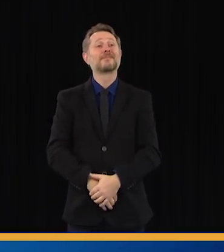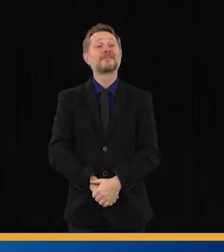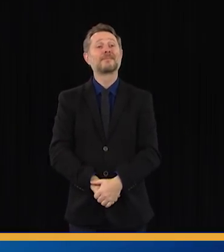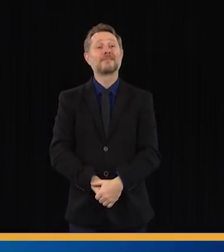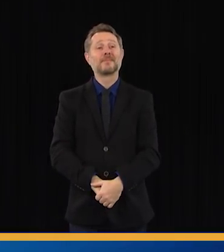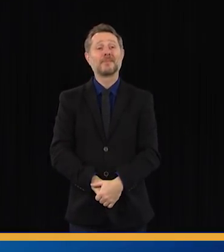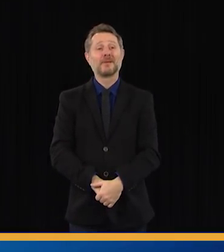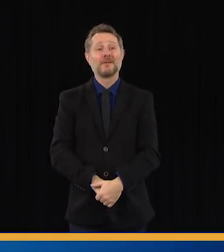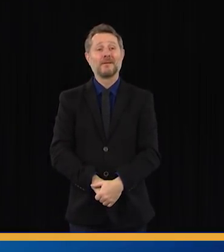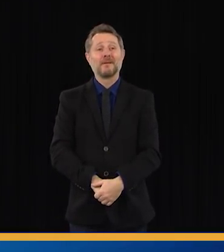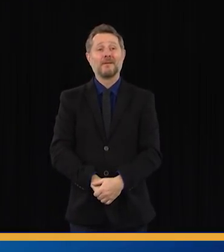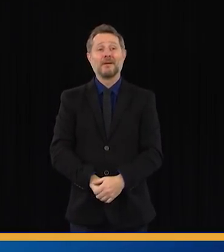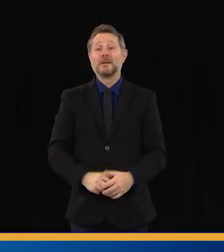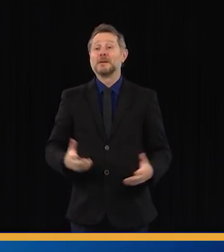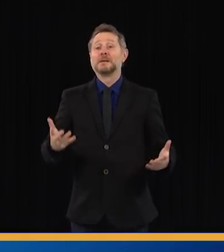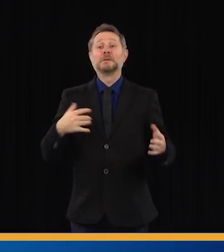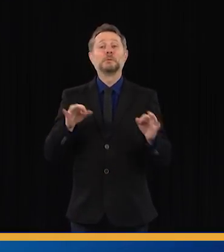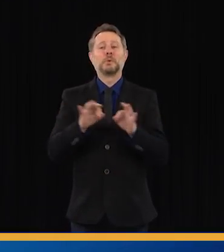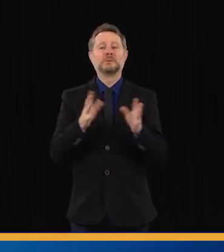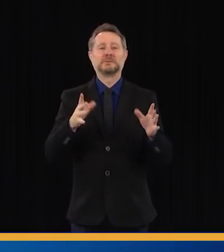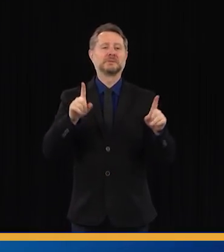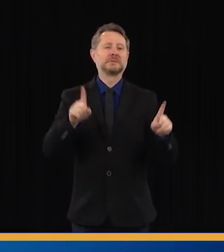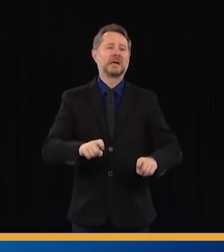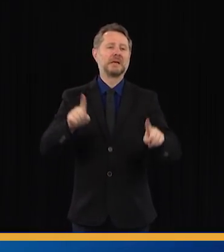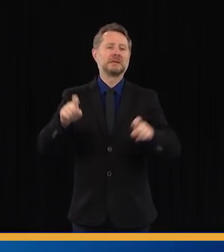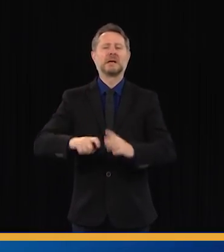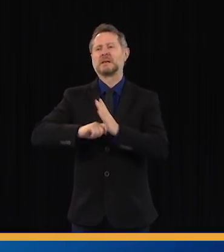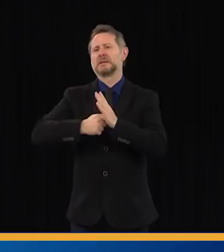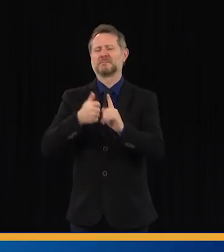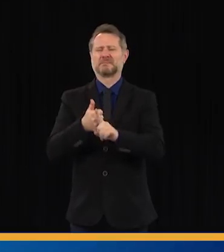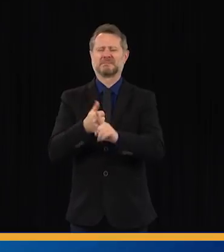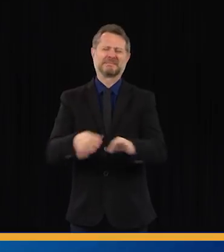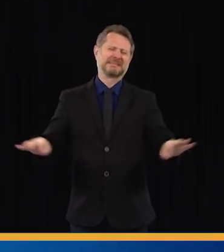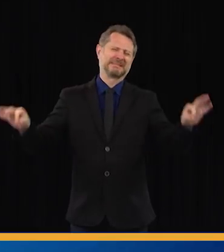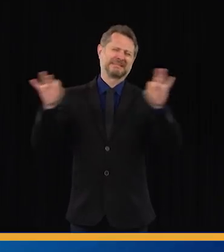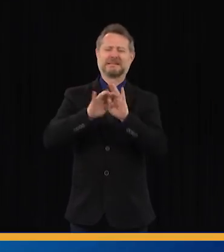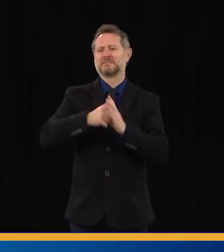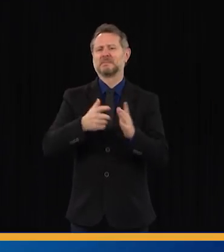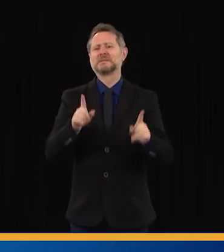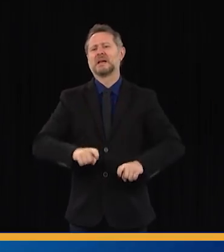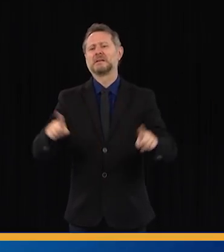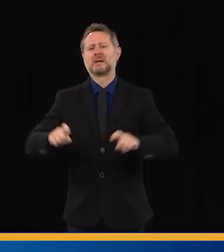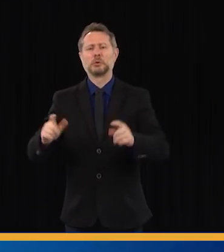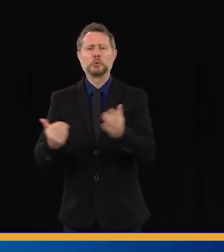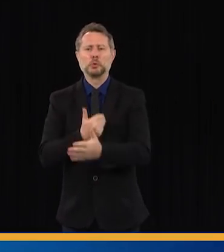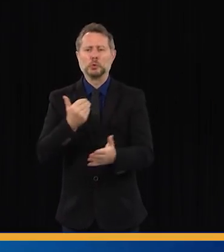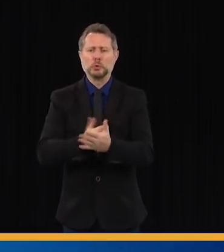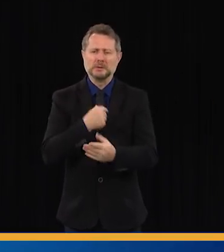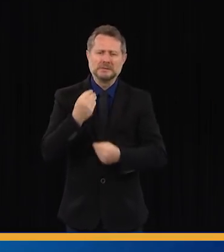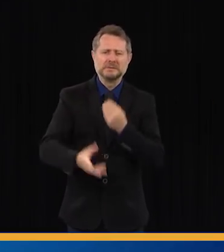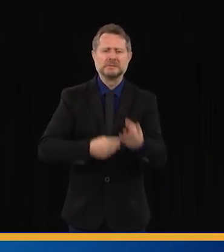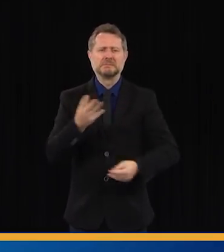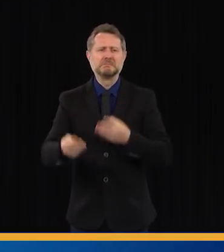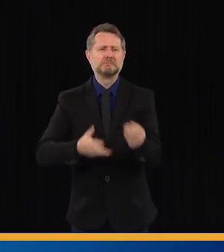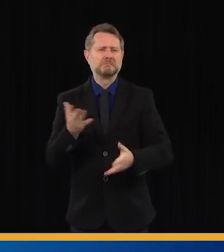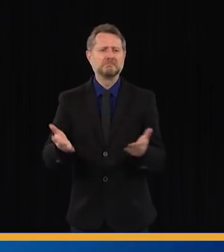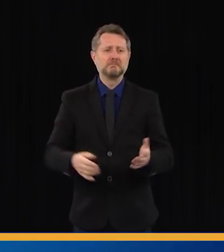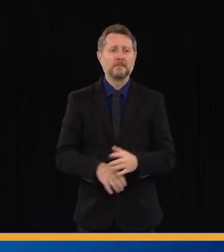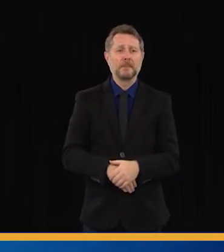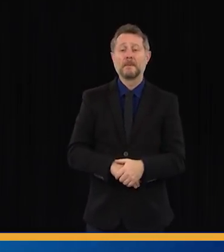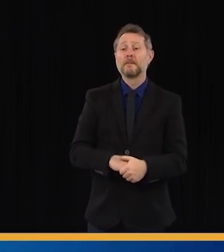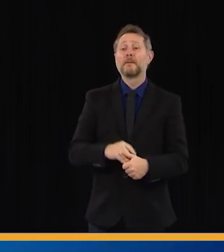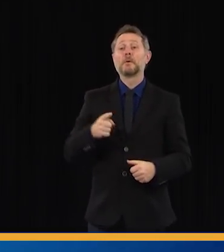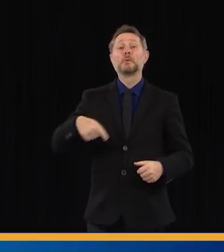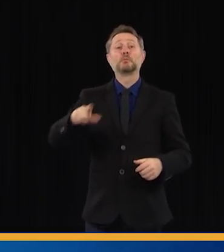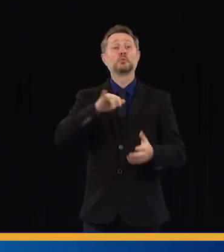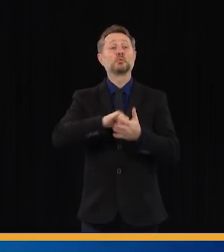considerations. Testing is going to be key, and that's a new frontier for us also. This state is